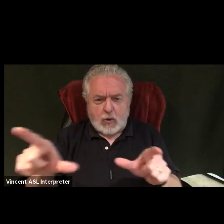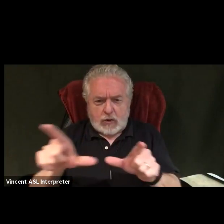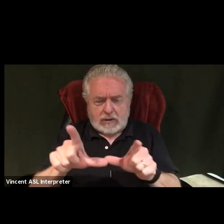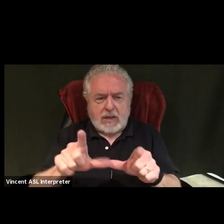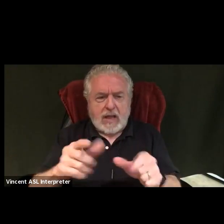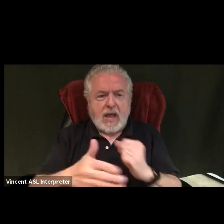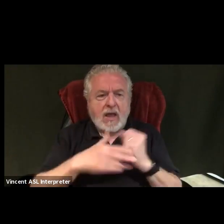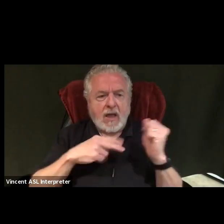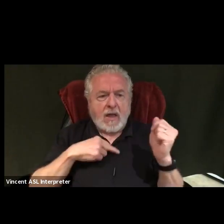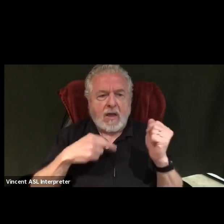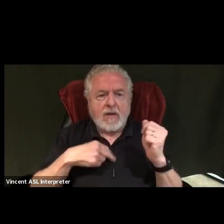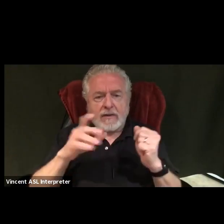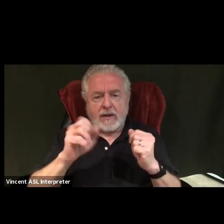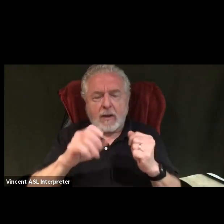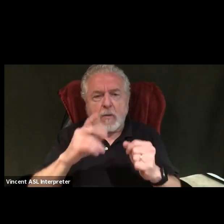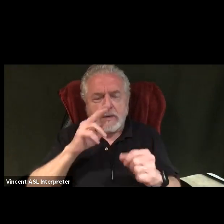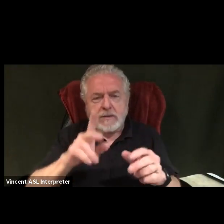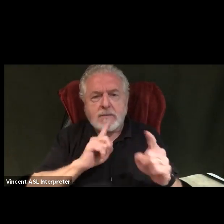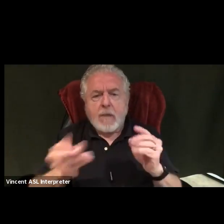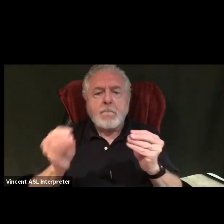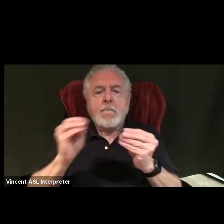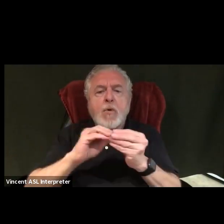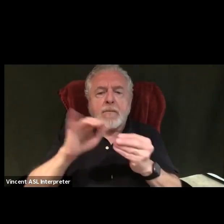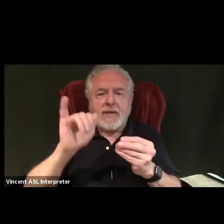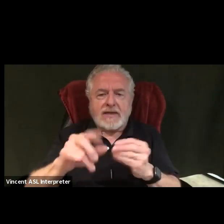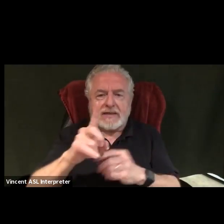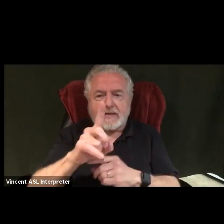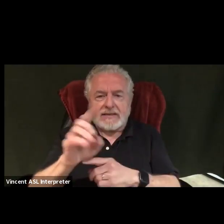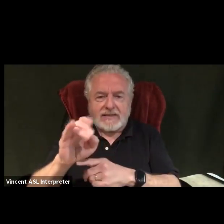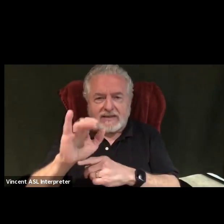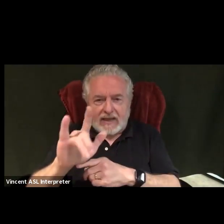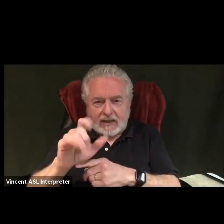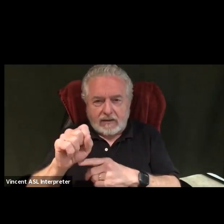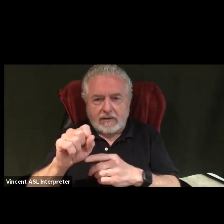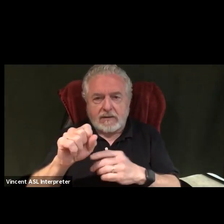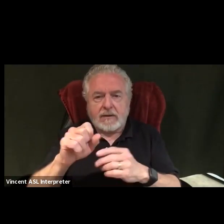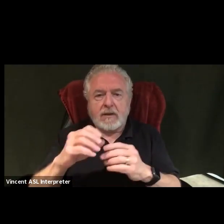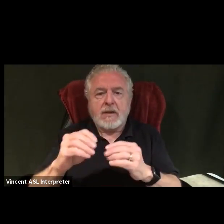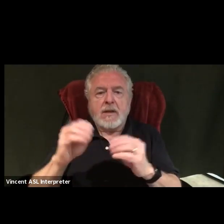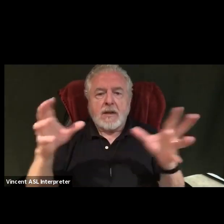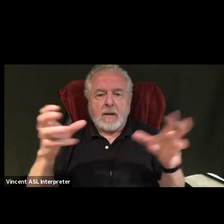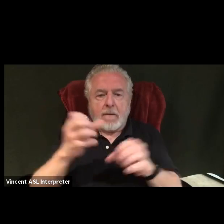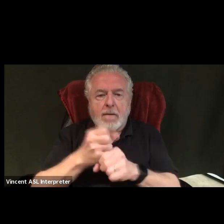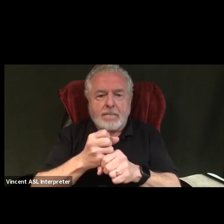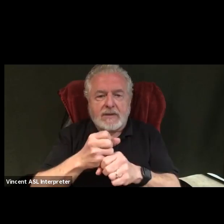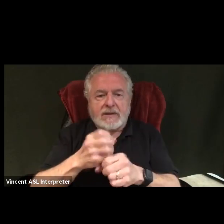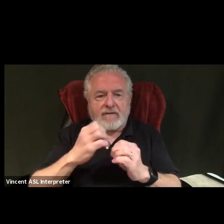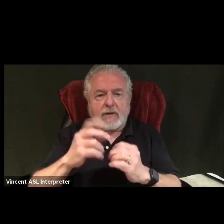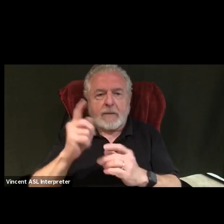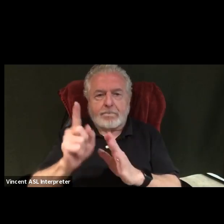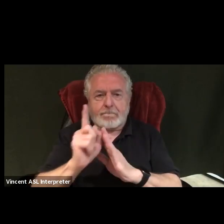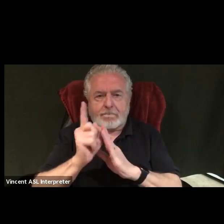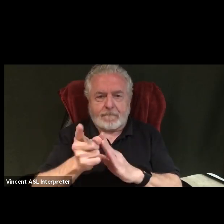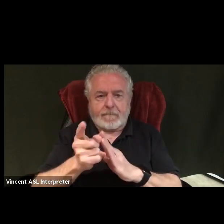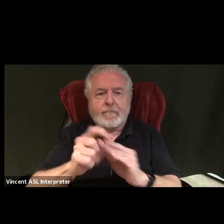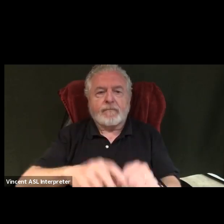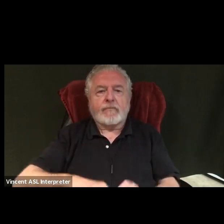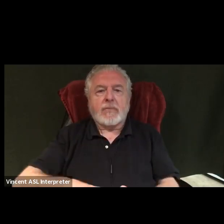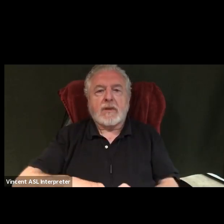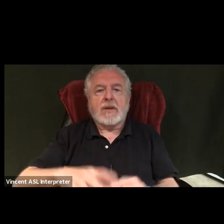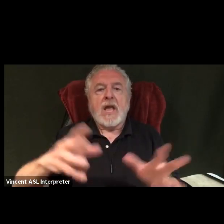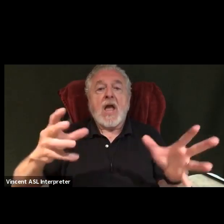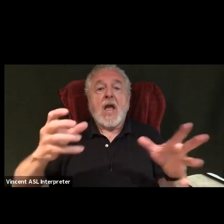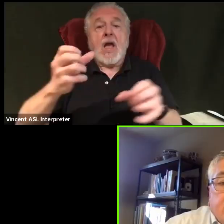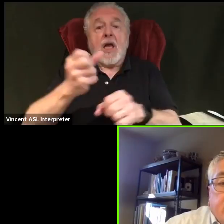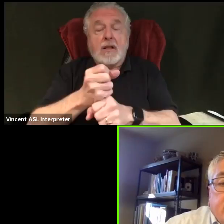our healthcare partners, will speak more about the details in the consolidation efforts in a bit.